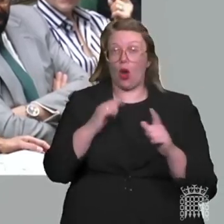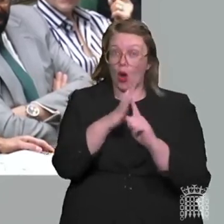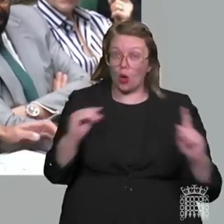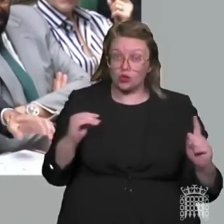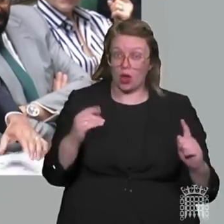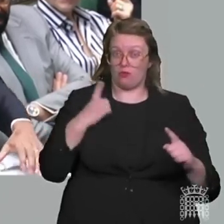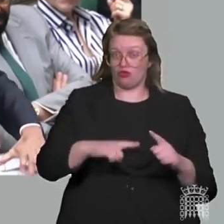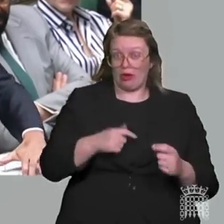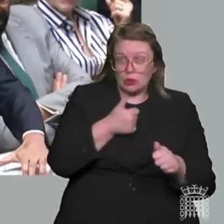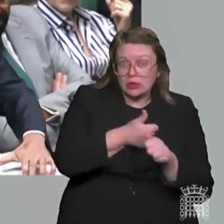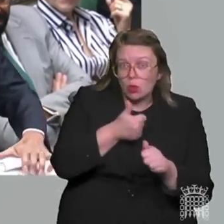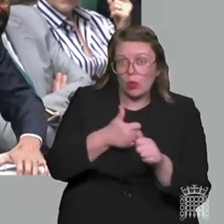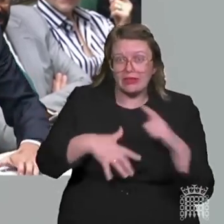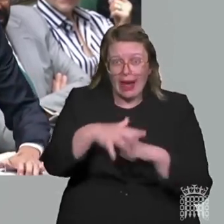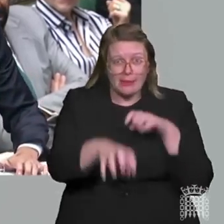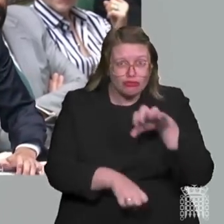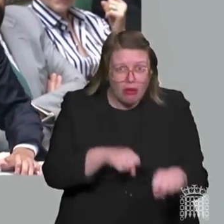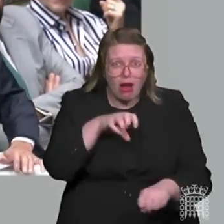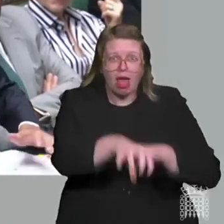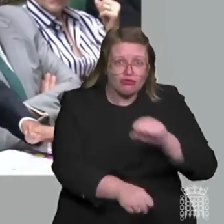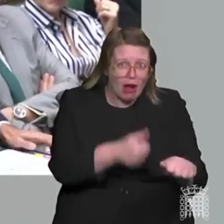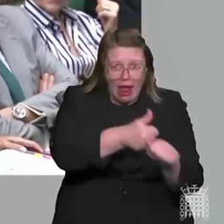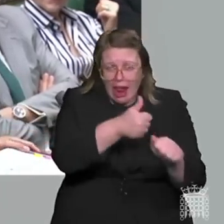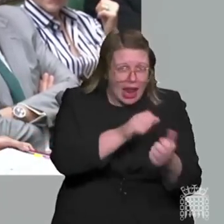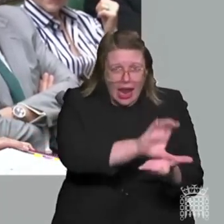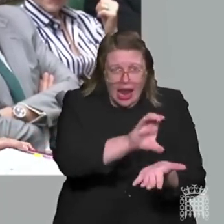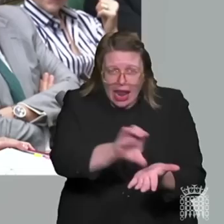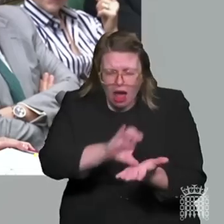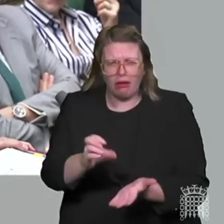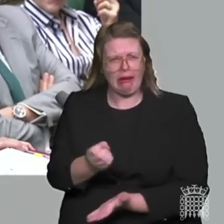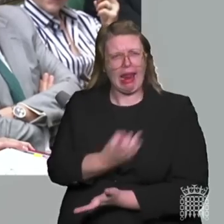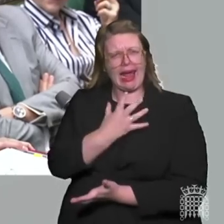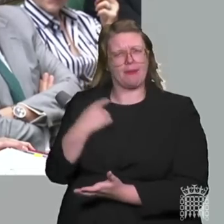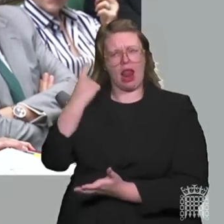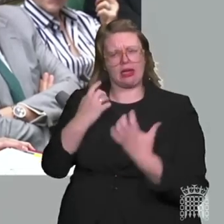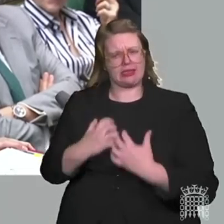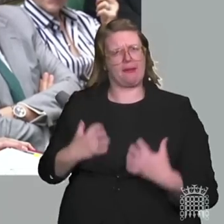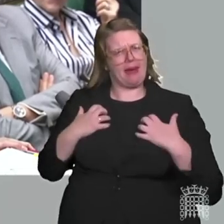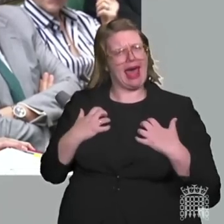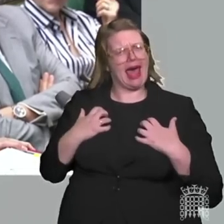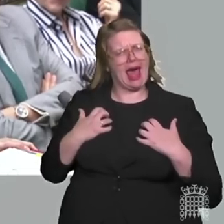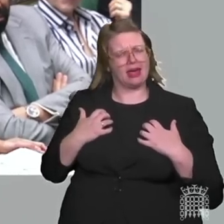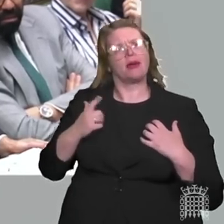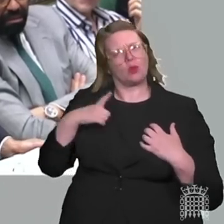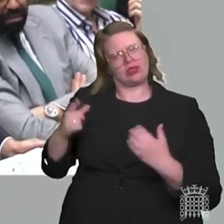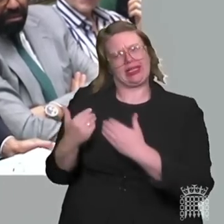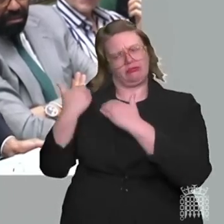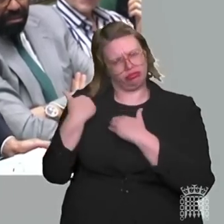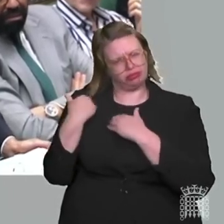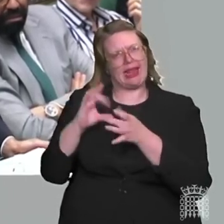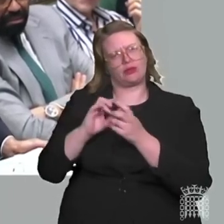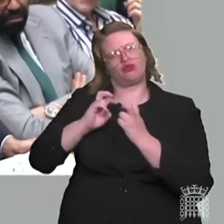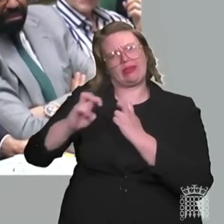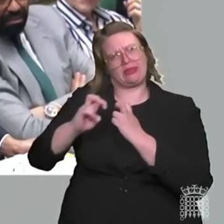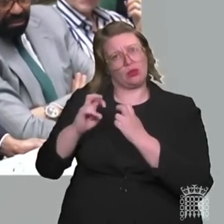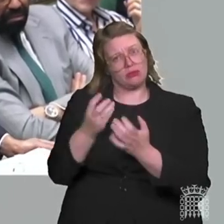providing significant support to families with the cost of living, the Labour Mayor of London, to whom Transport has devolved, is busily putting